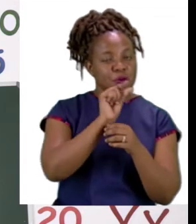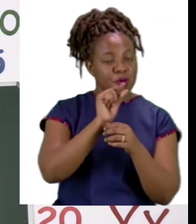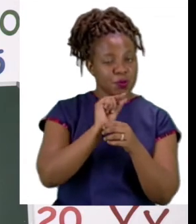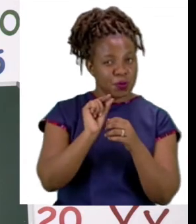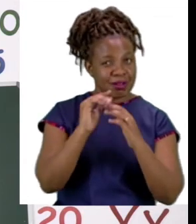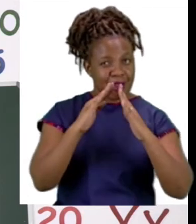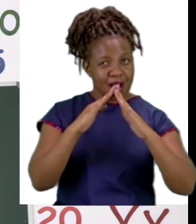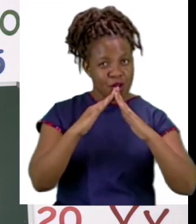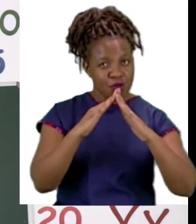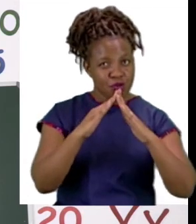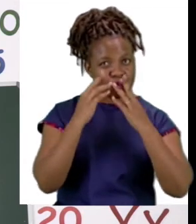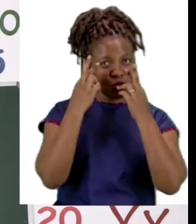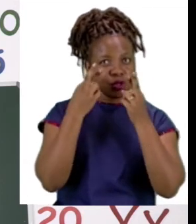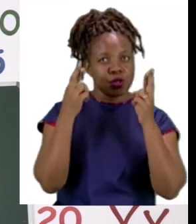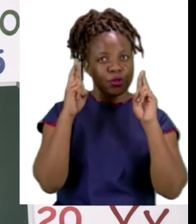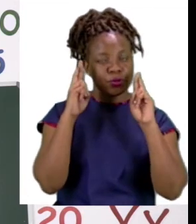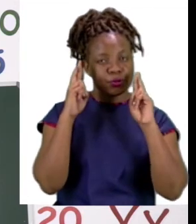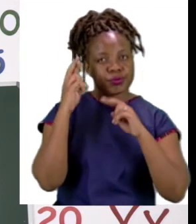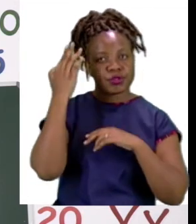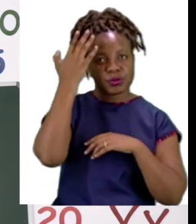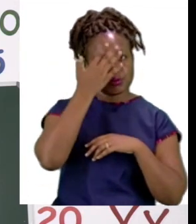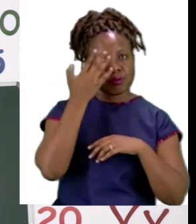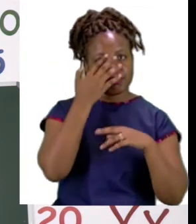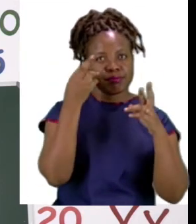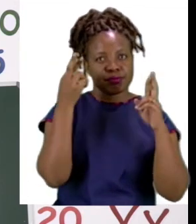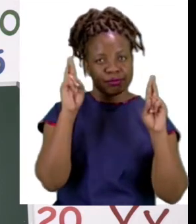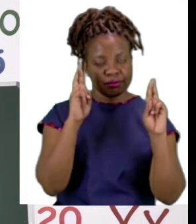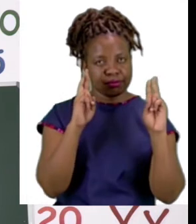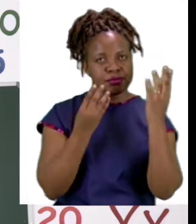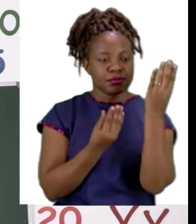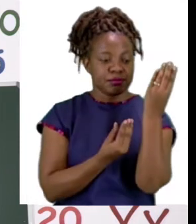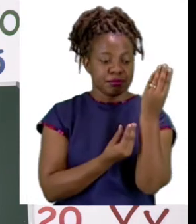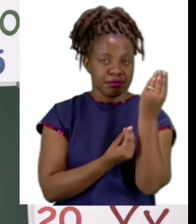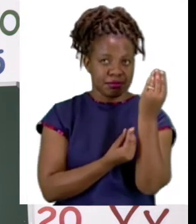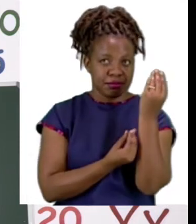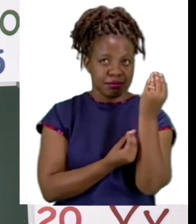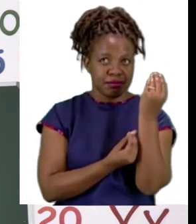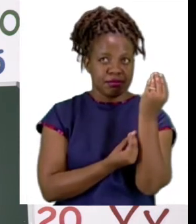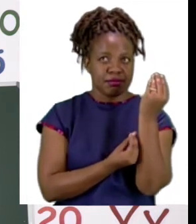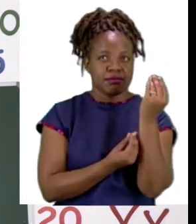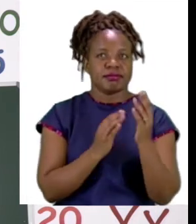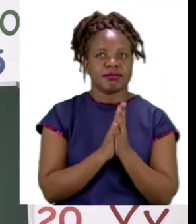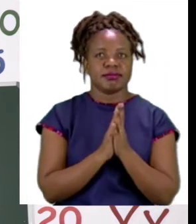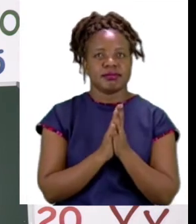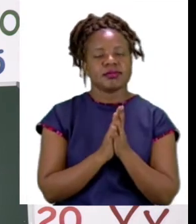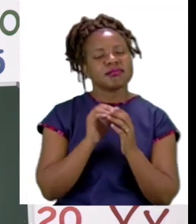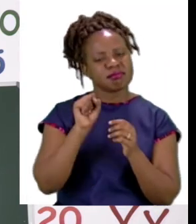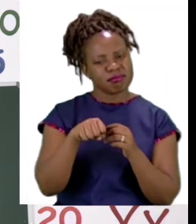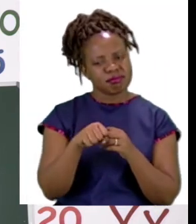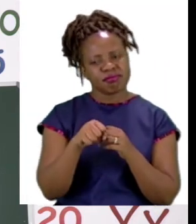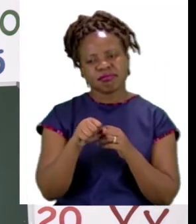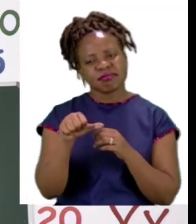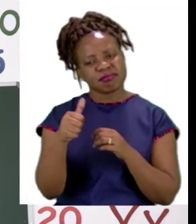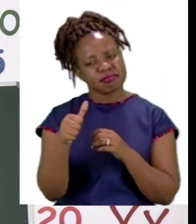house, rooms, bathroom, and kitchen. Of course, you can use other words as well as we